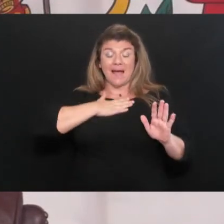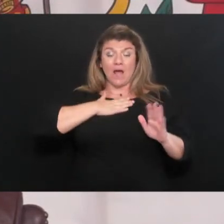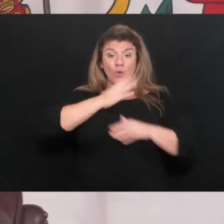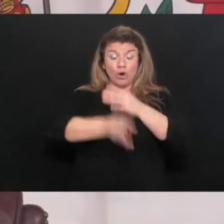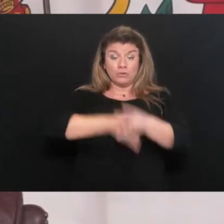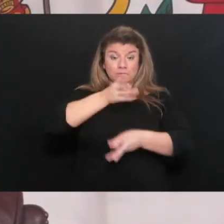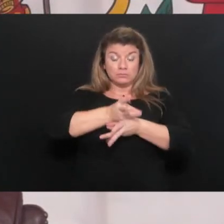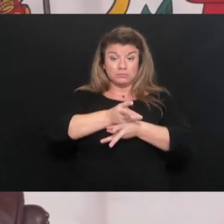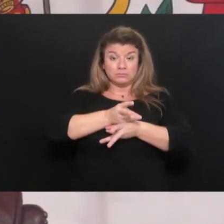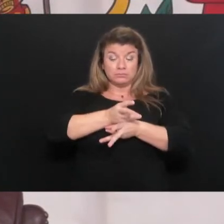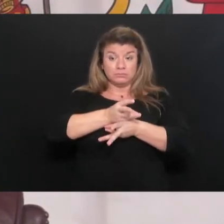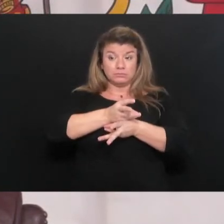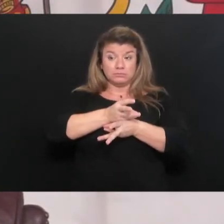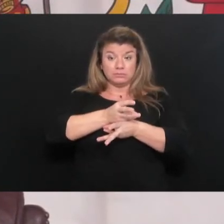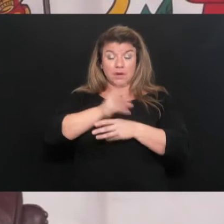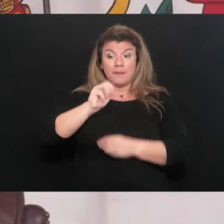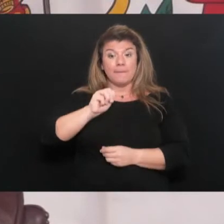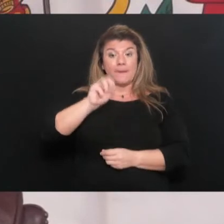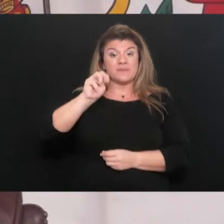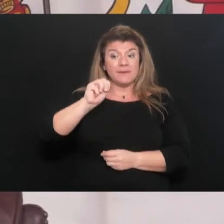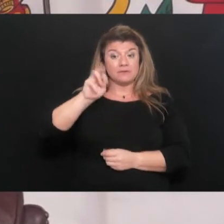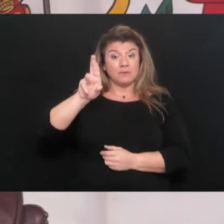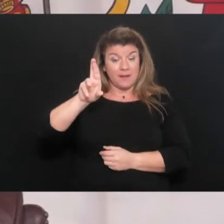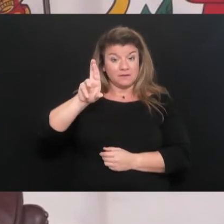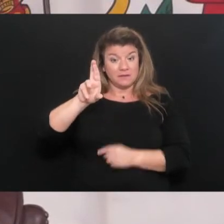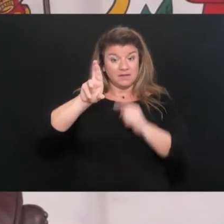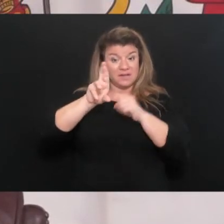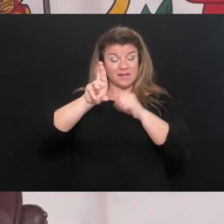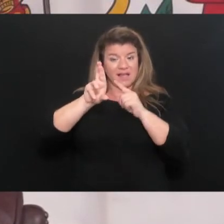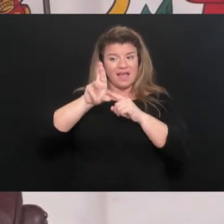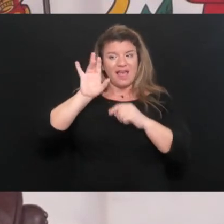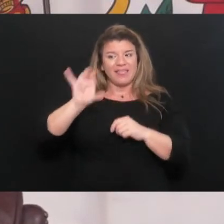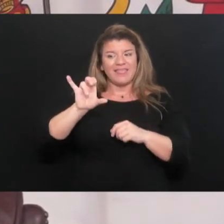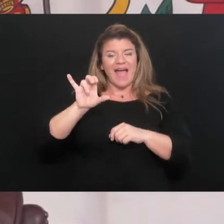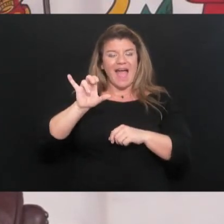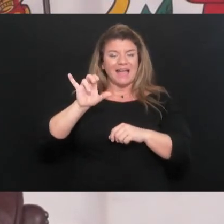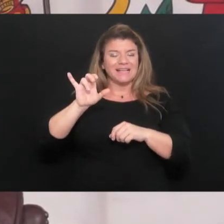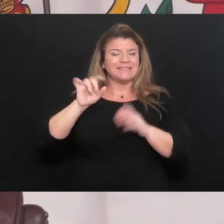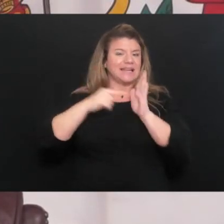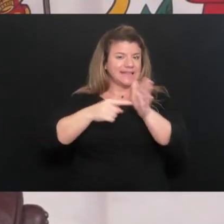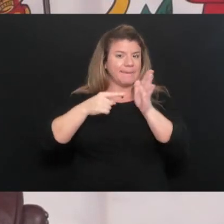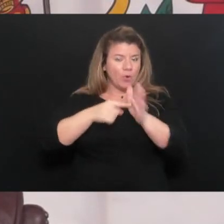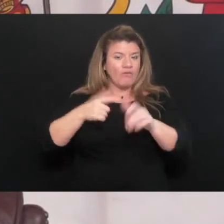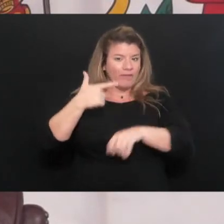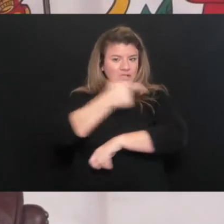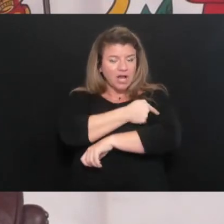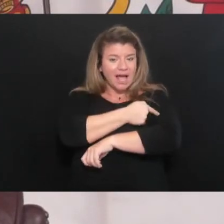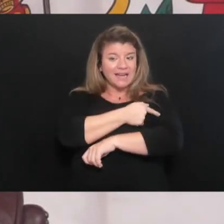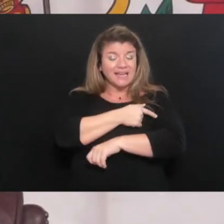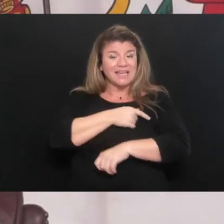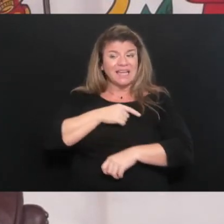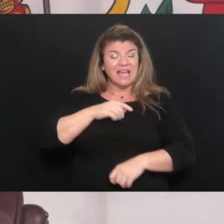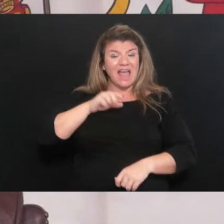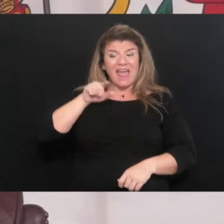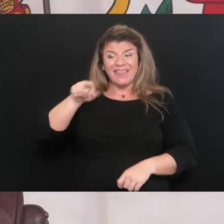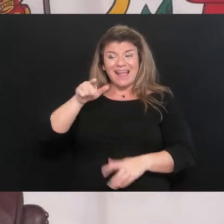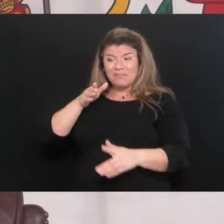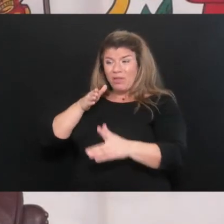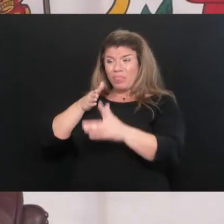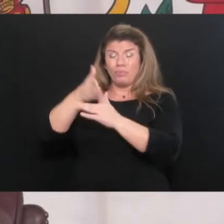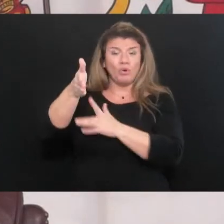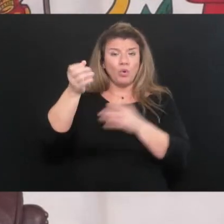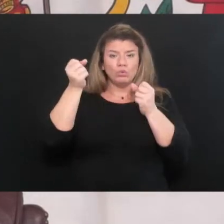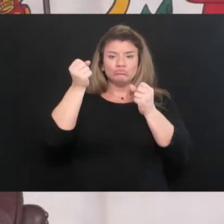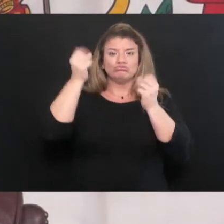world, mumps, measles, rubella, if we could just use that as an example, the test of time, decades